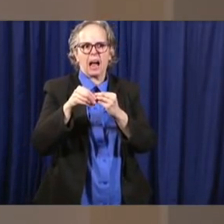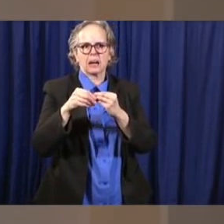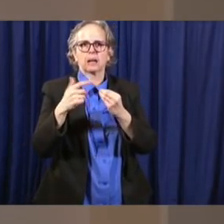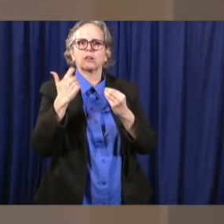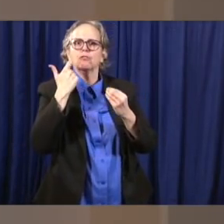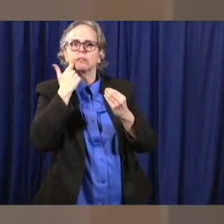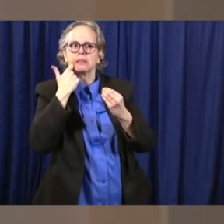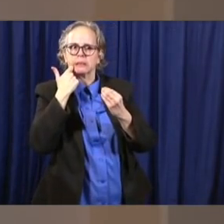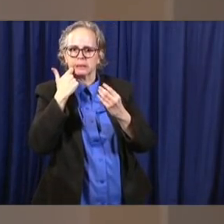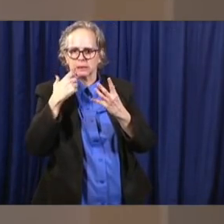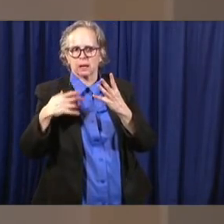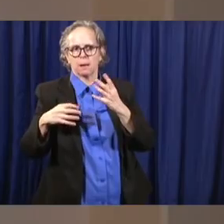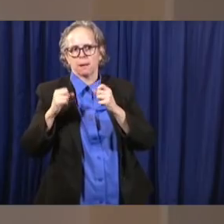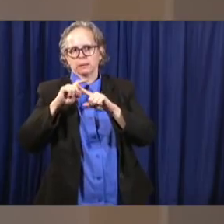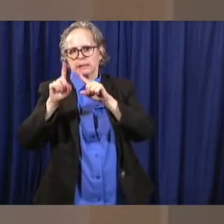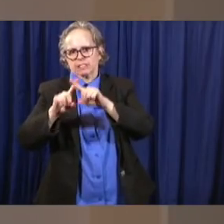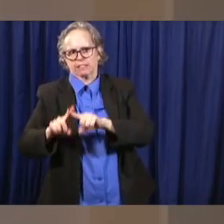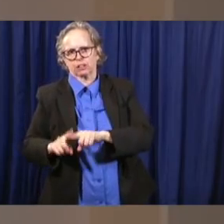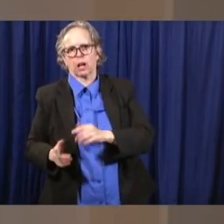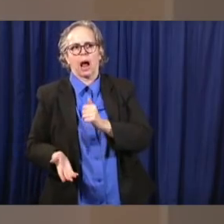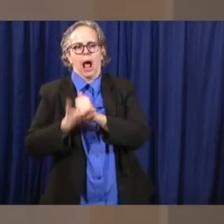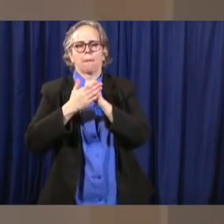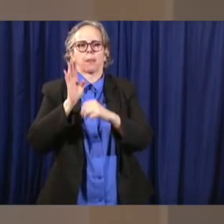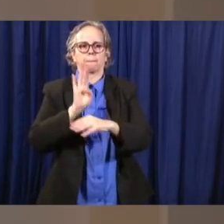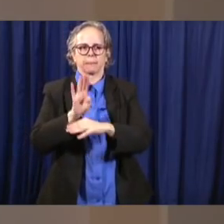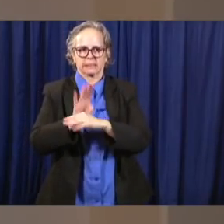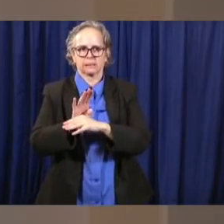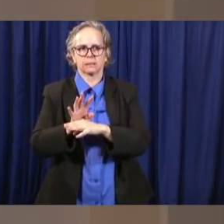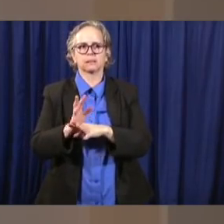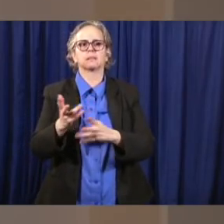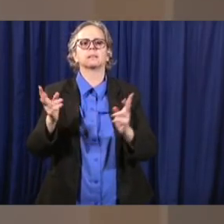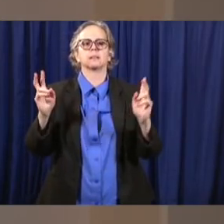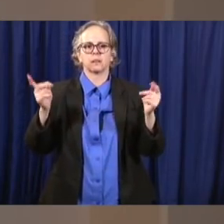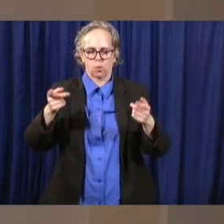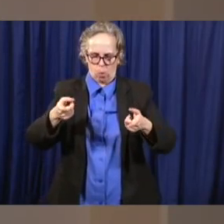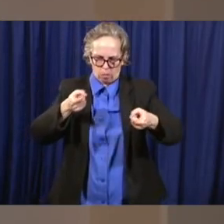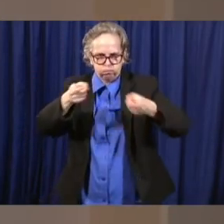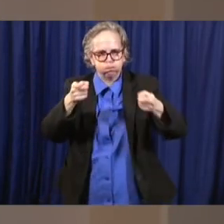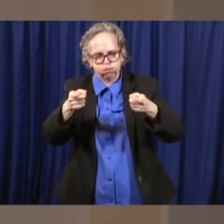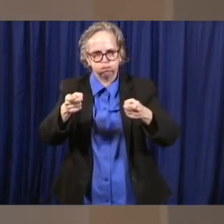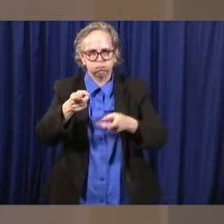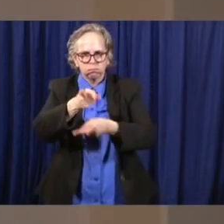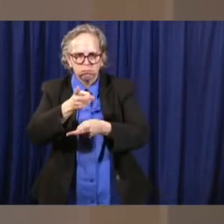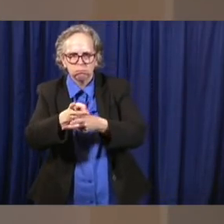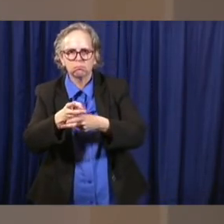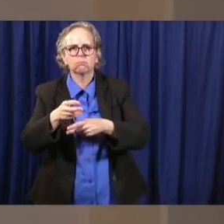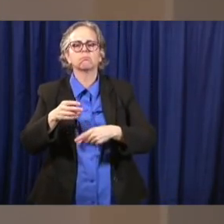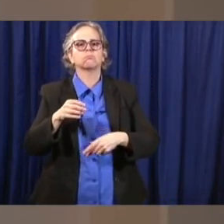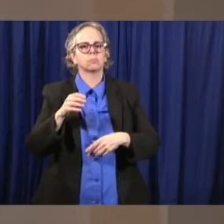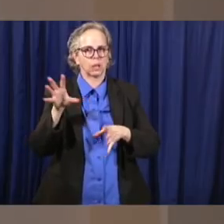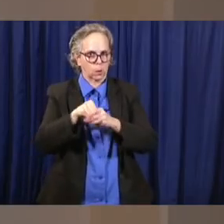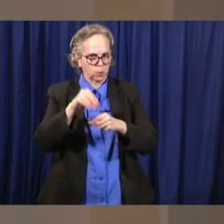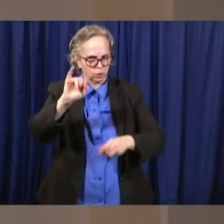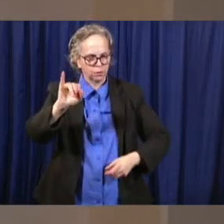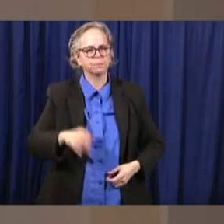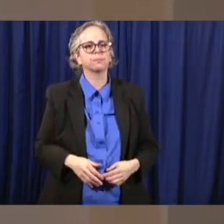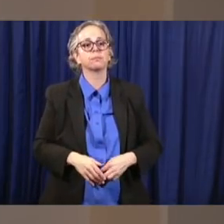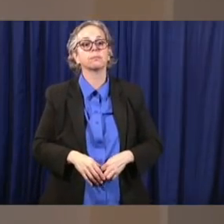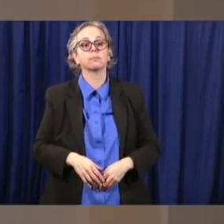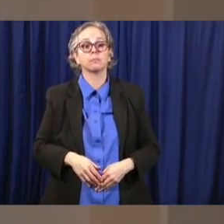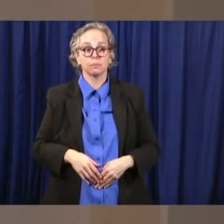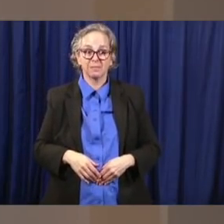to help businesses navigate through this difficult period of time. And this will all be